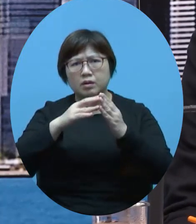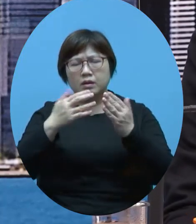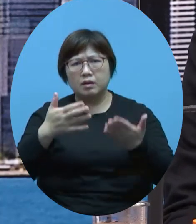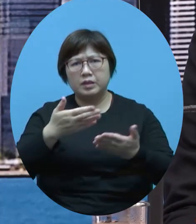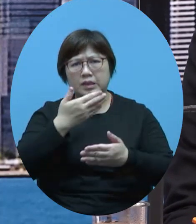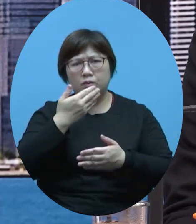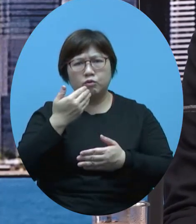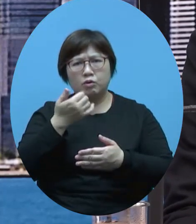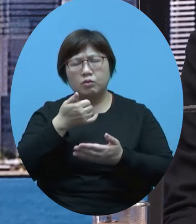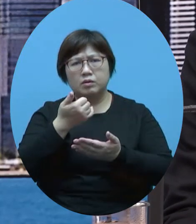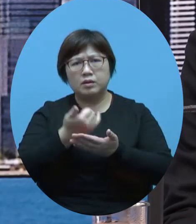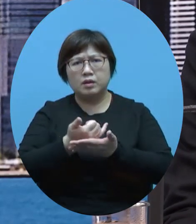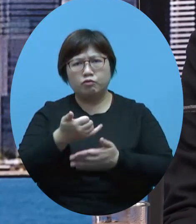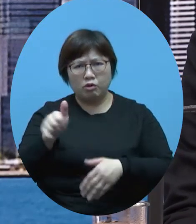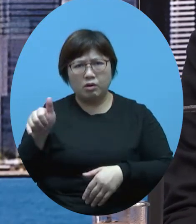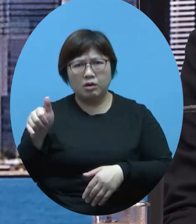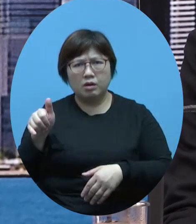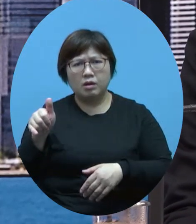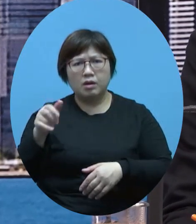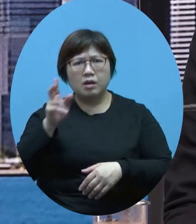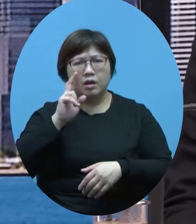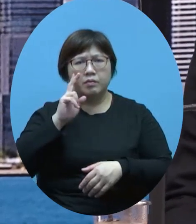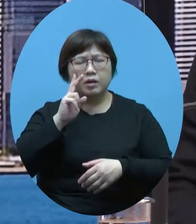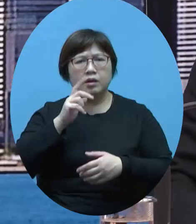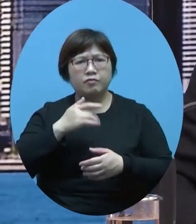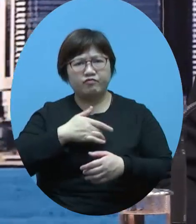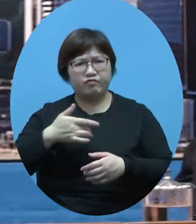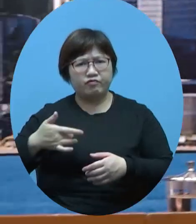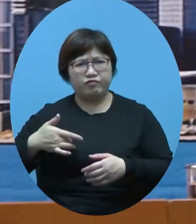the HA need to clean the medical equipment that he's used? Thank you.